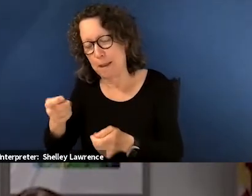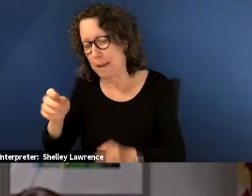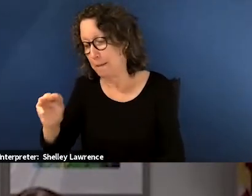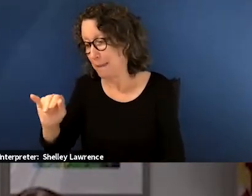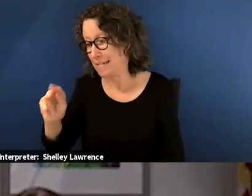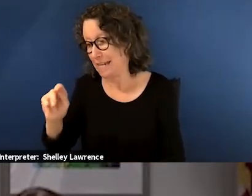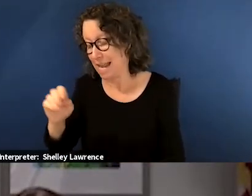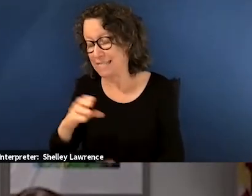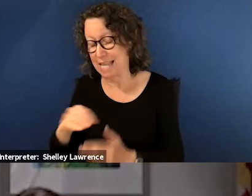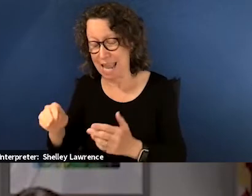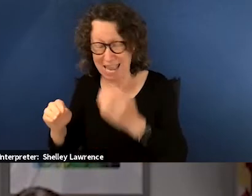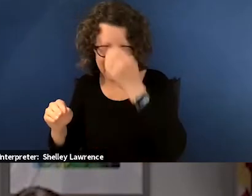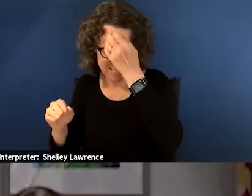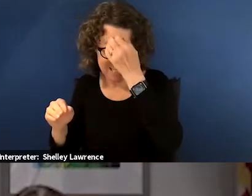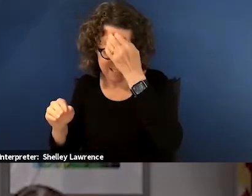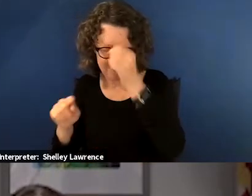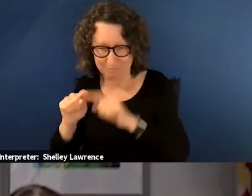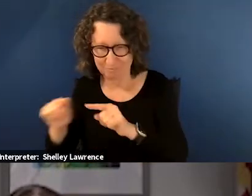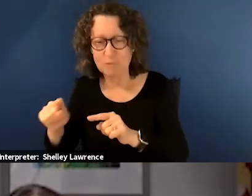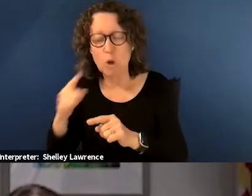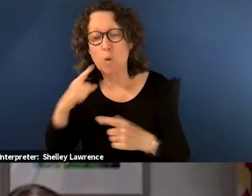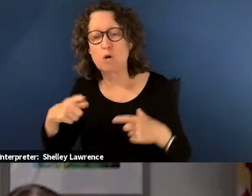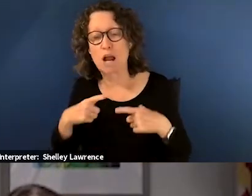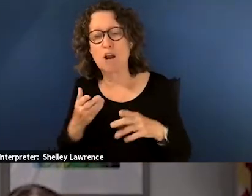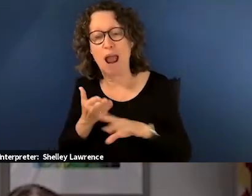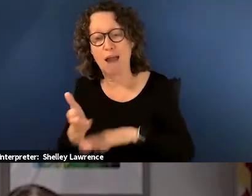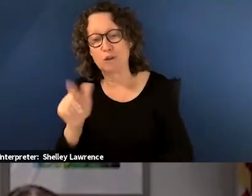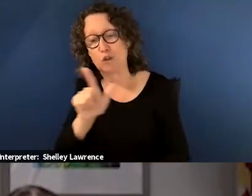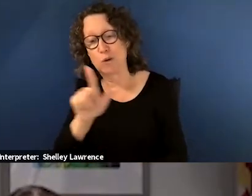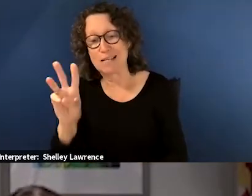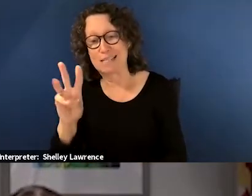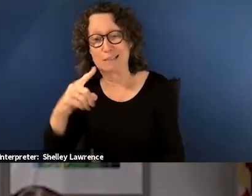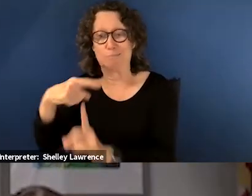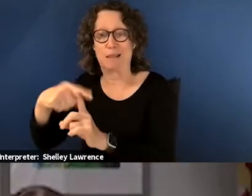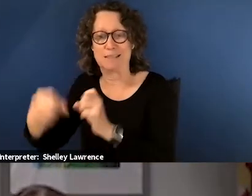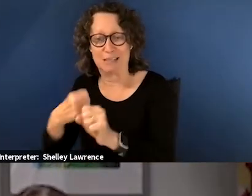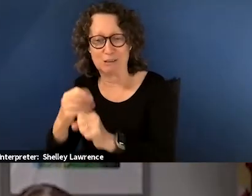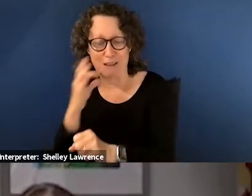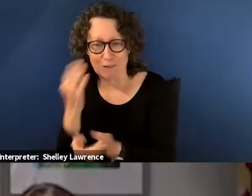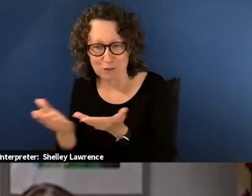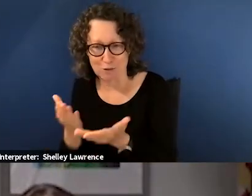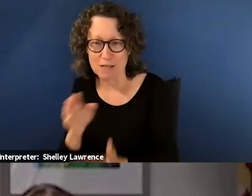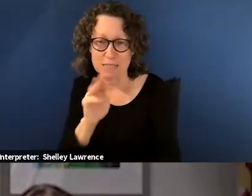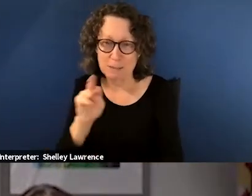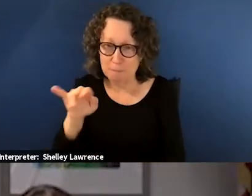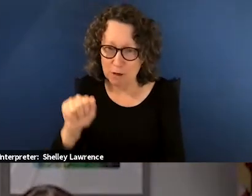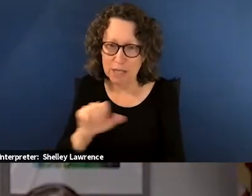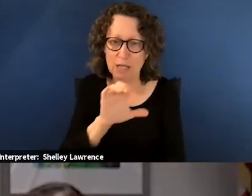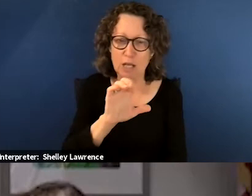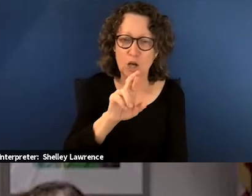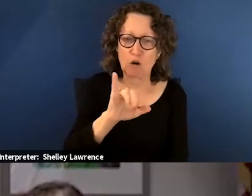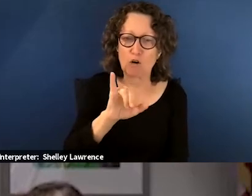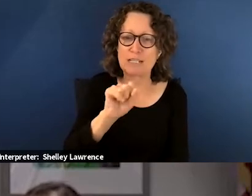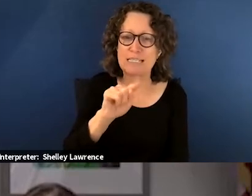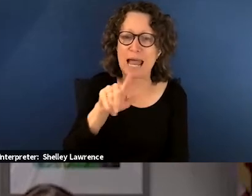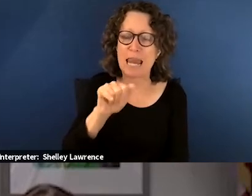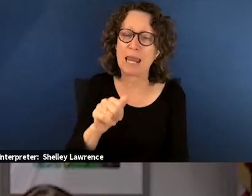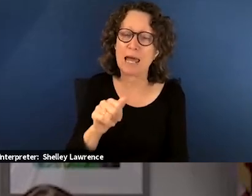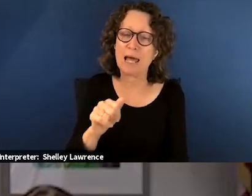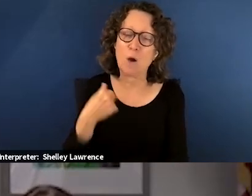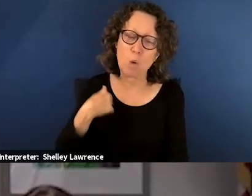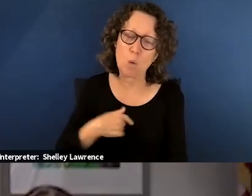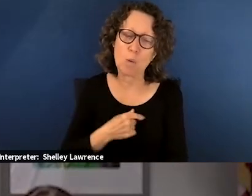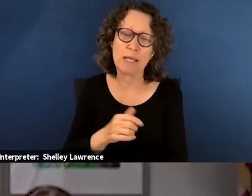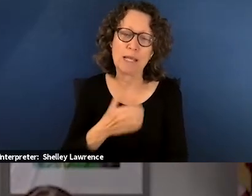retires with 26 plus years of service. So Maria and Christella, on behalf of this board, we wish you